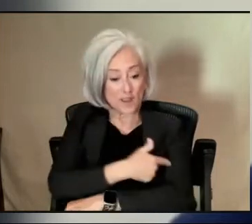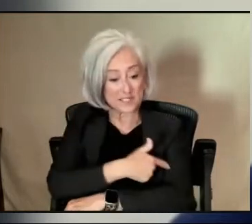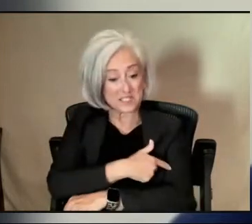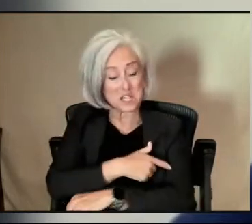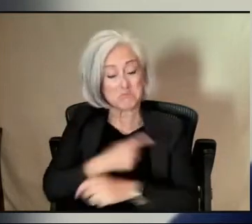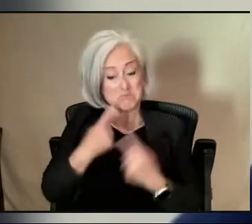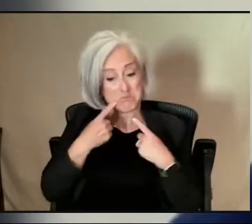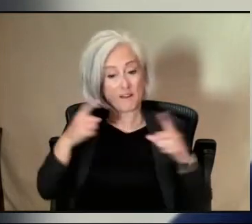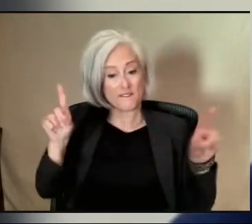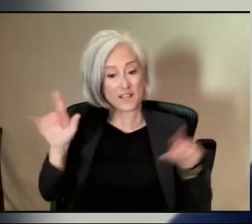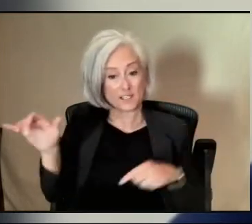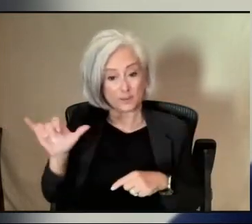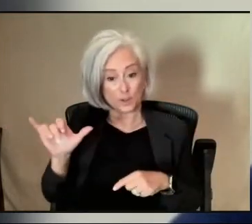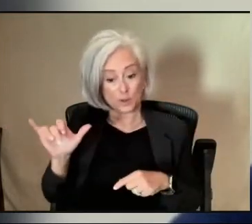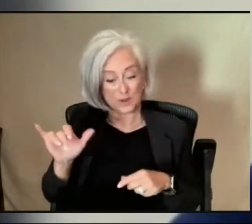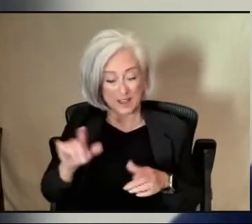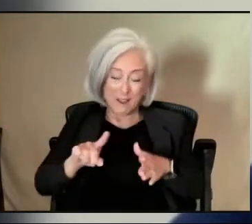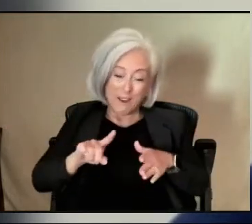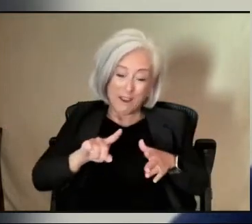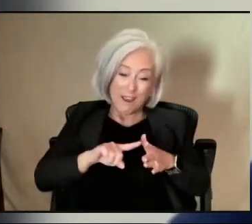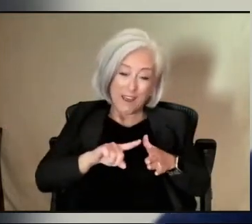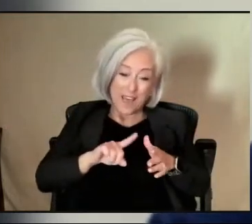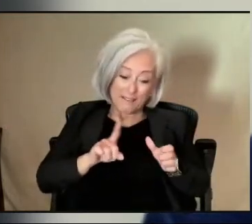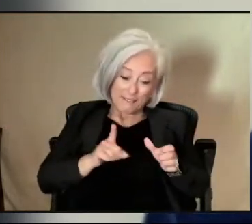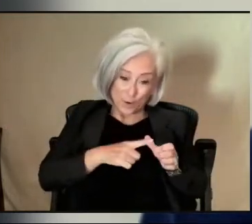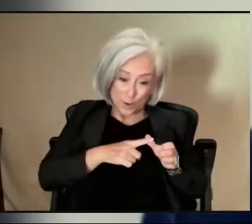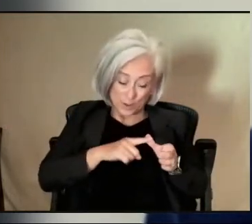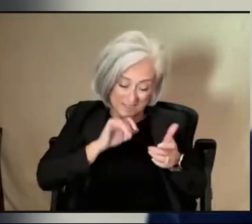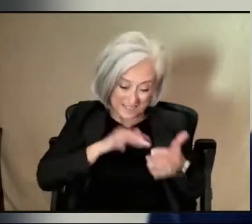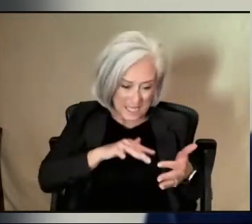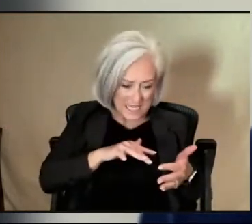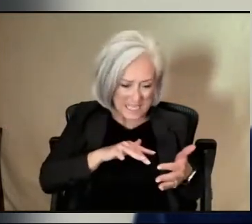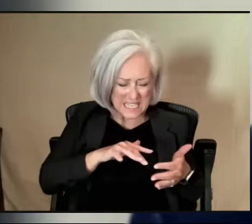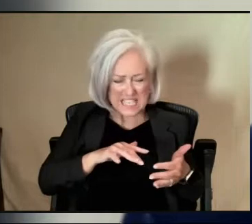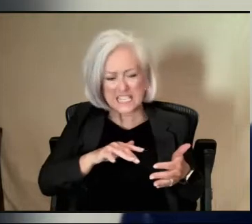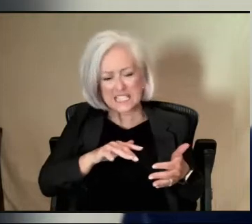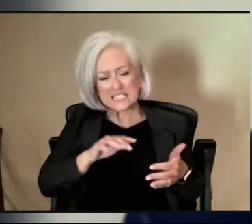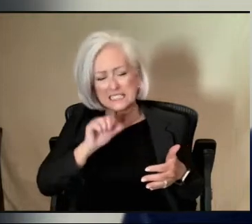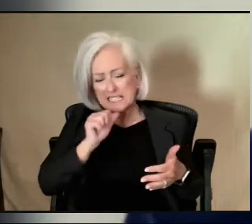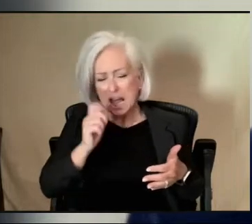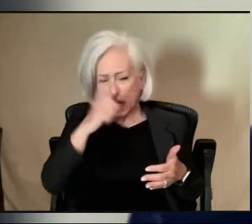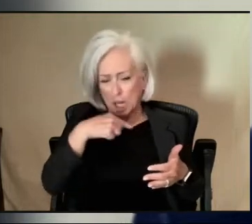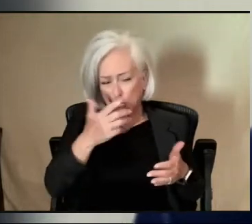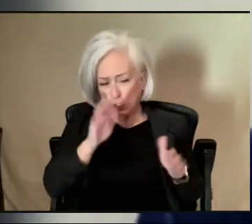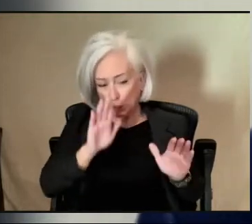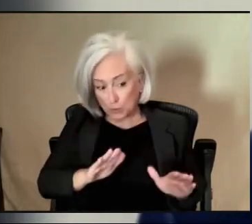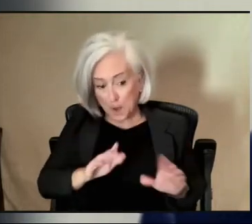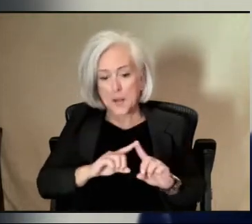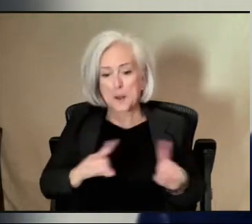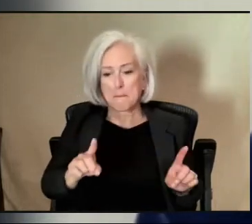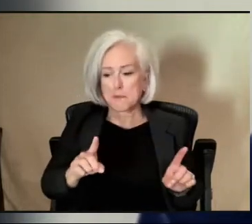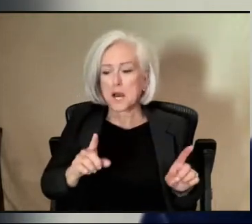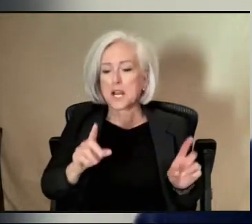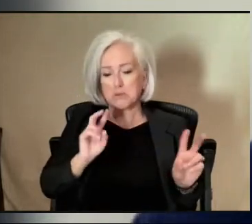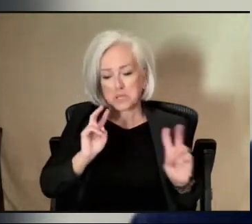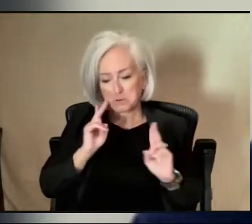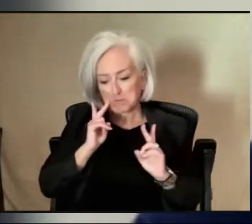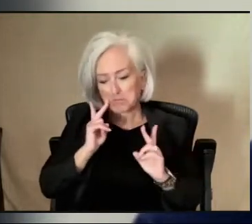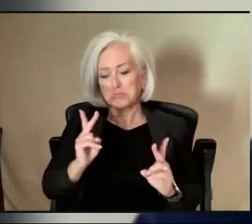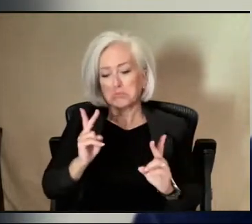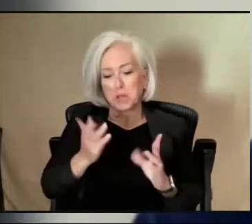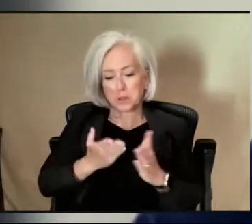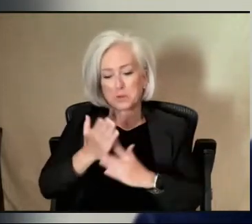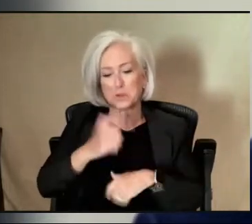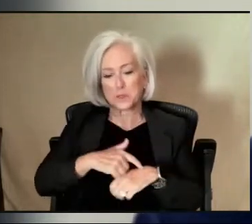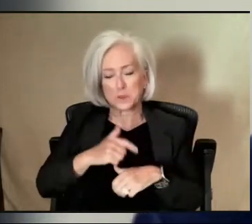first, the numbers didn't look really good, but as time has gone on, they've held up very well in the protection against severe disease